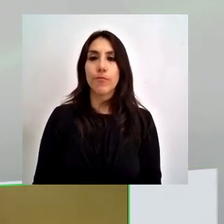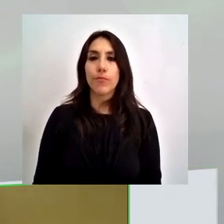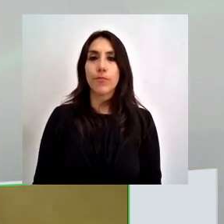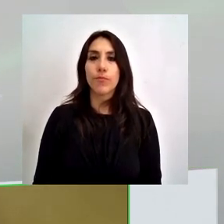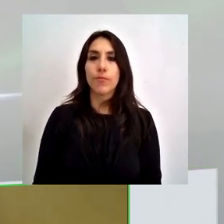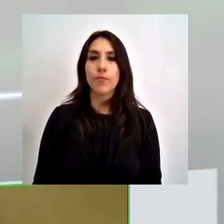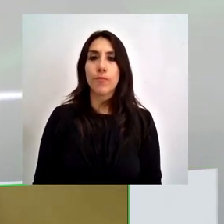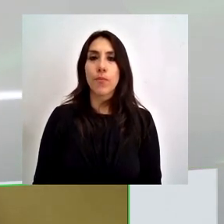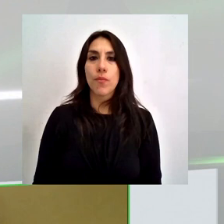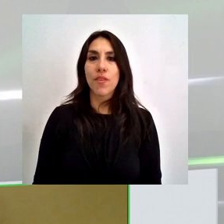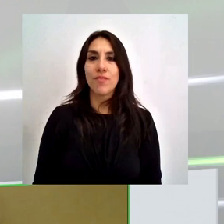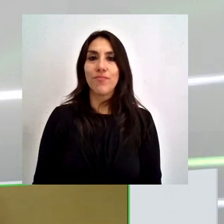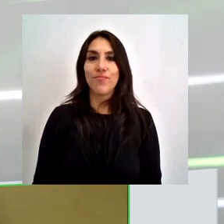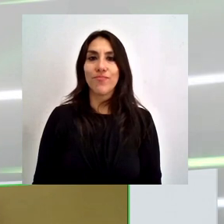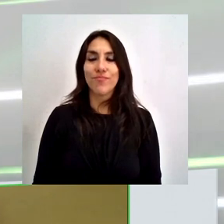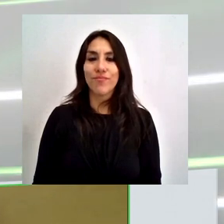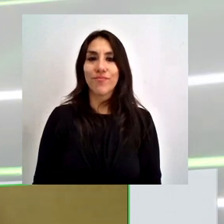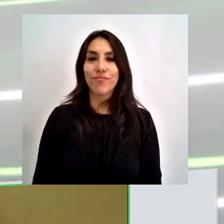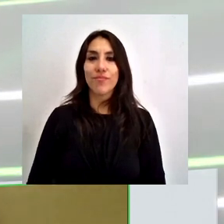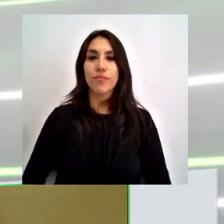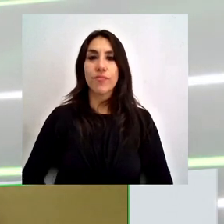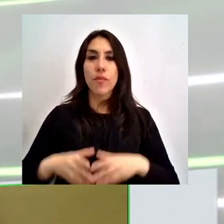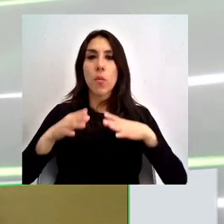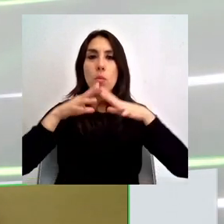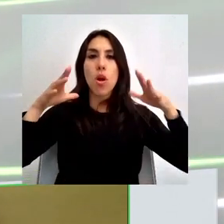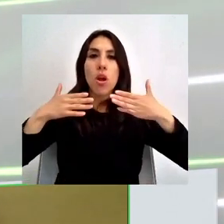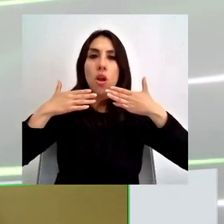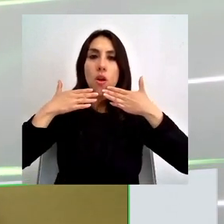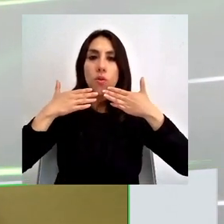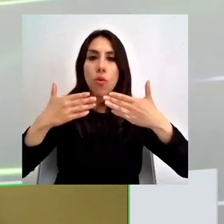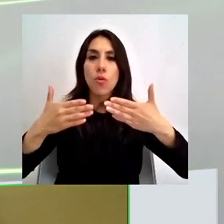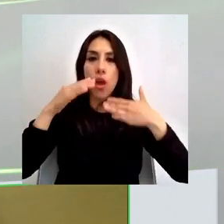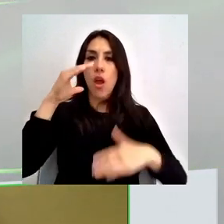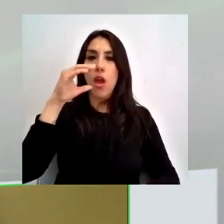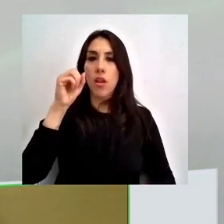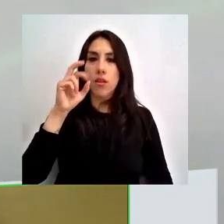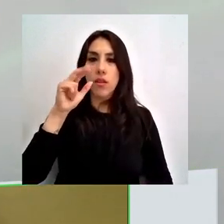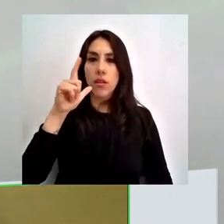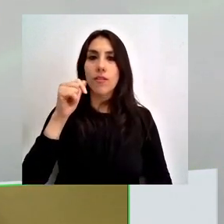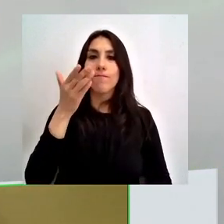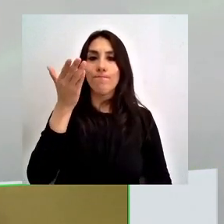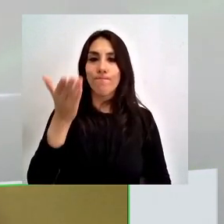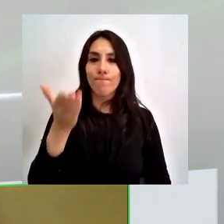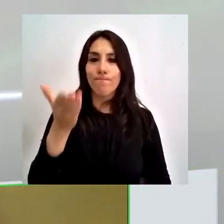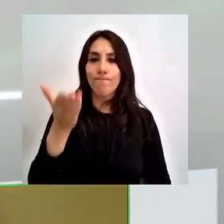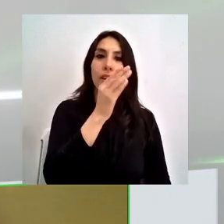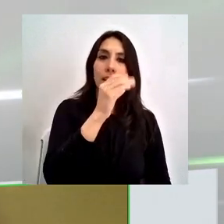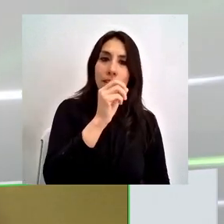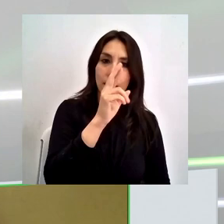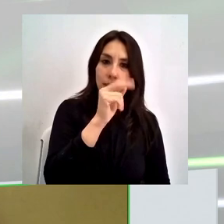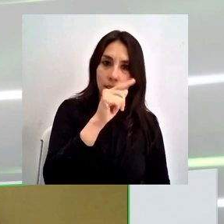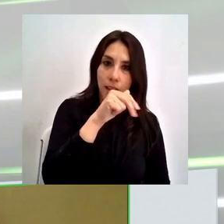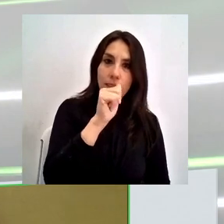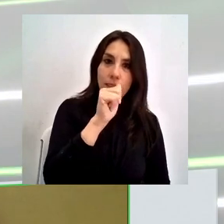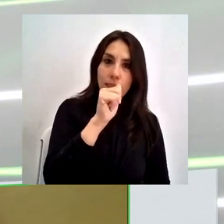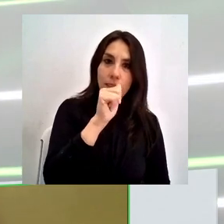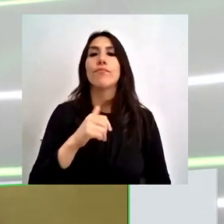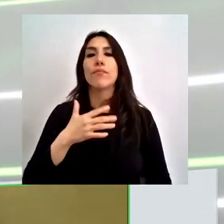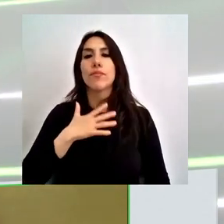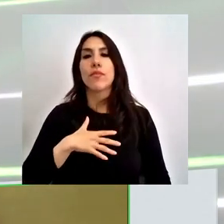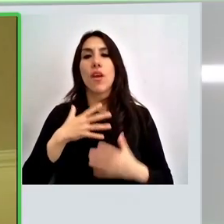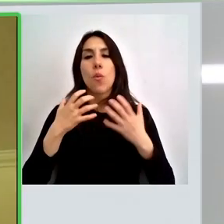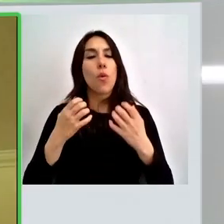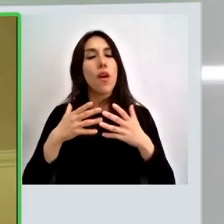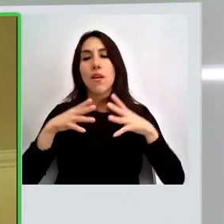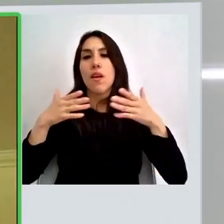Carola Rubia and also Carolina Garcia. I want to thank the Fundación Descúbreme